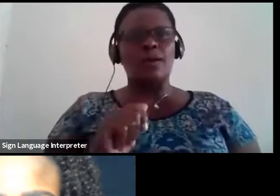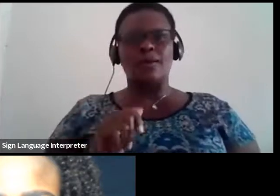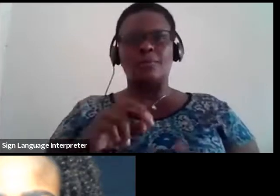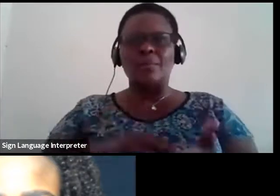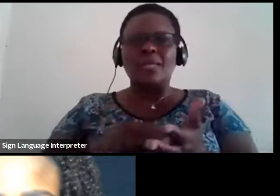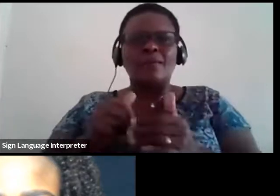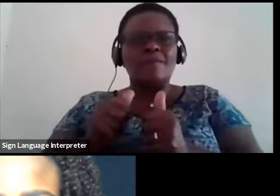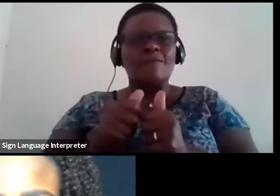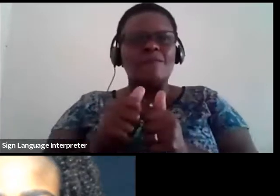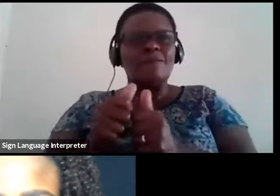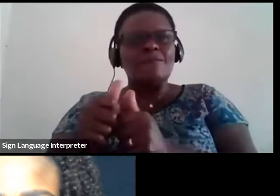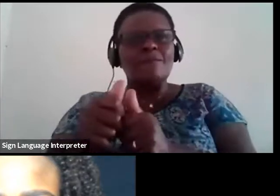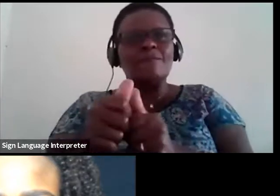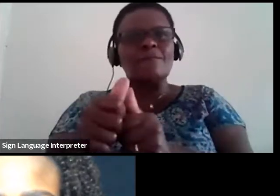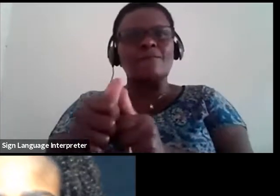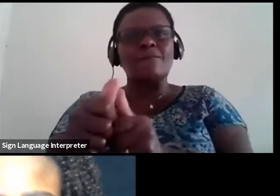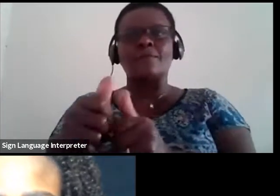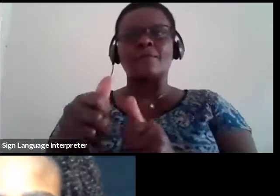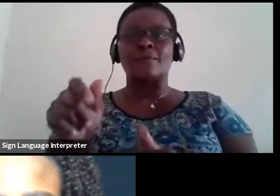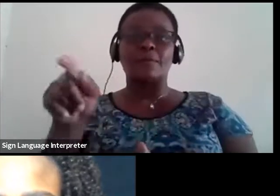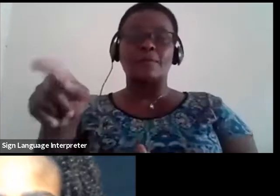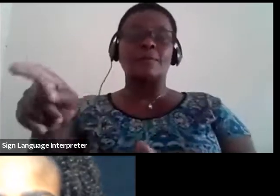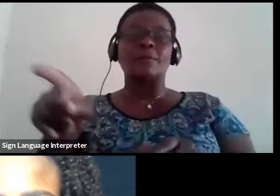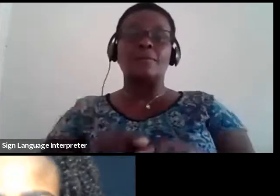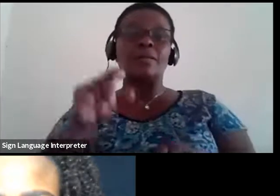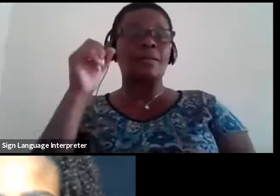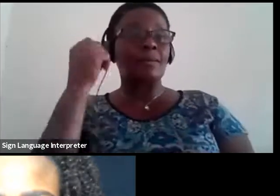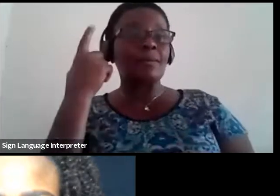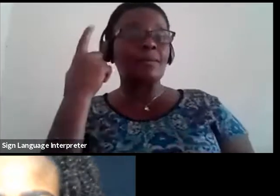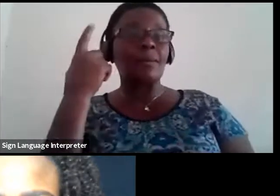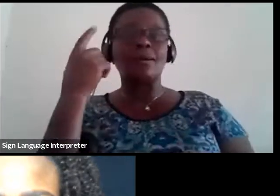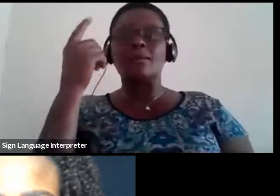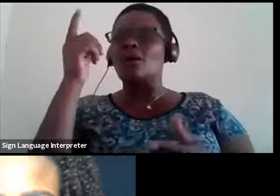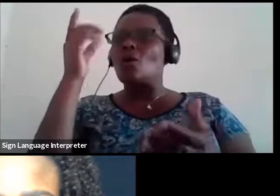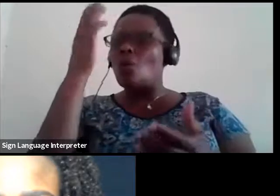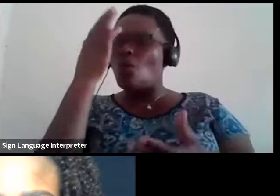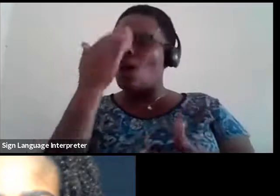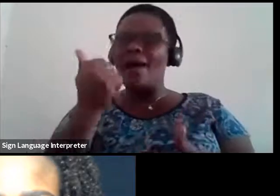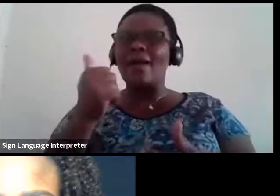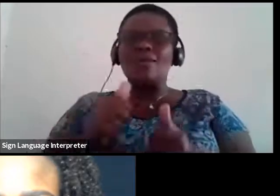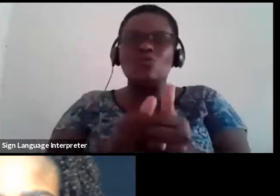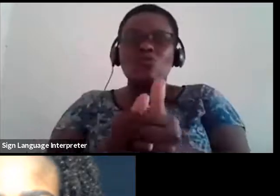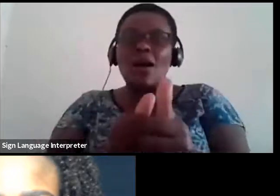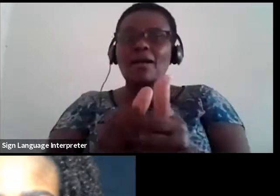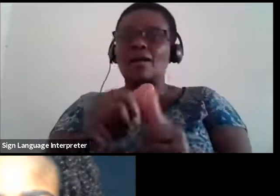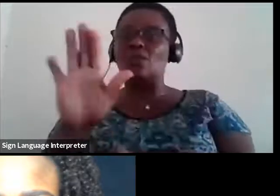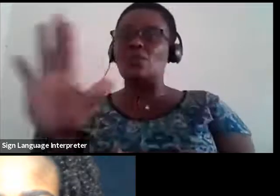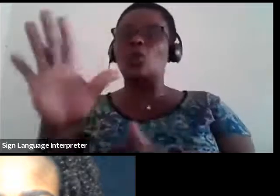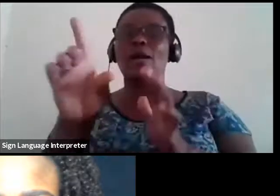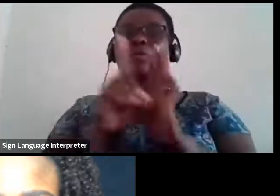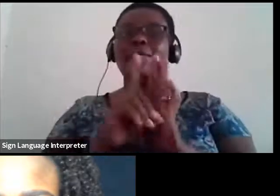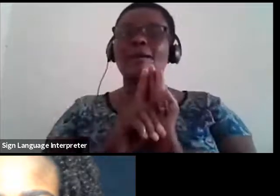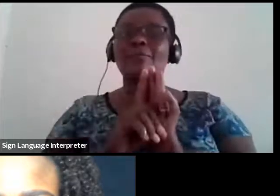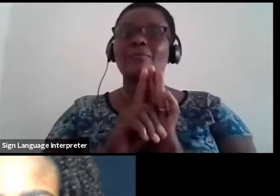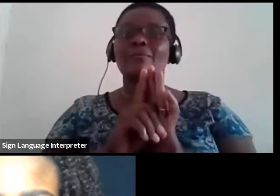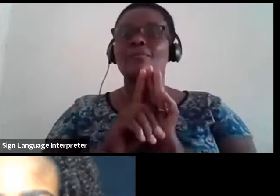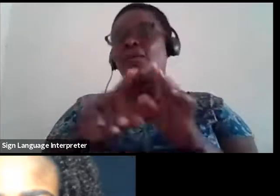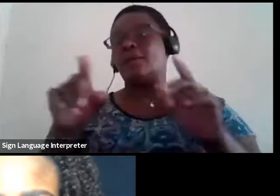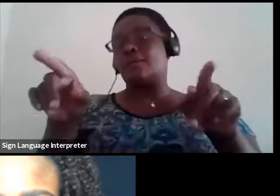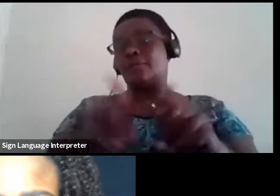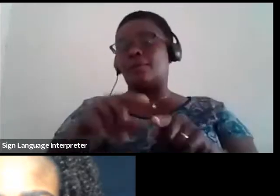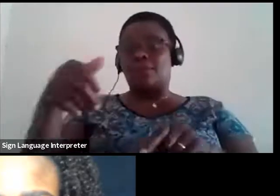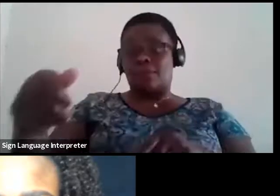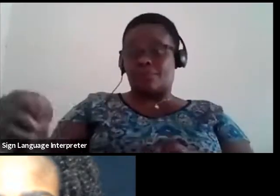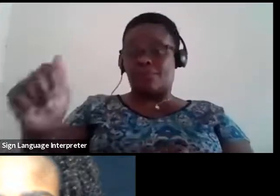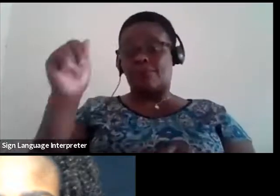to understand, first of all, the concept behind tracking of data, but also to then make the decision to decide whether they